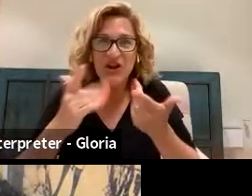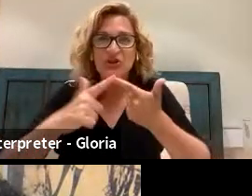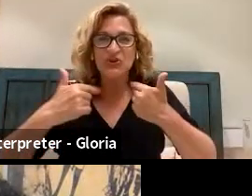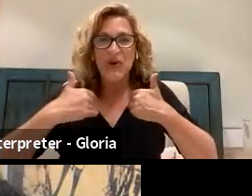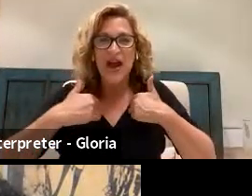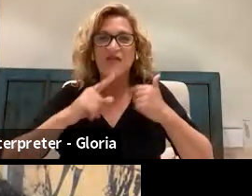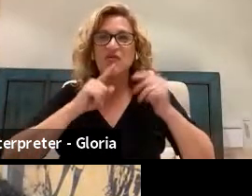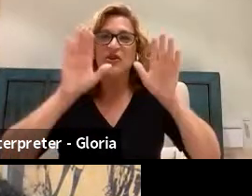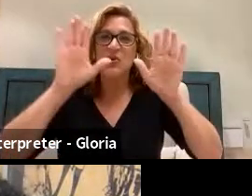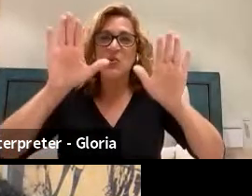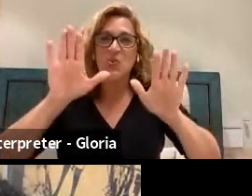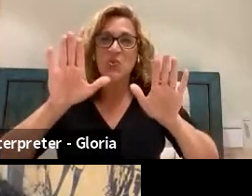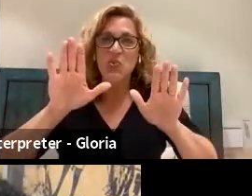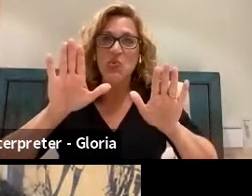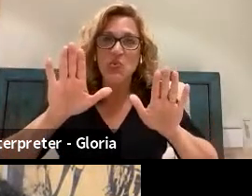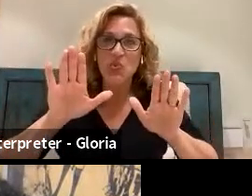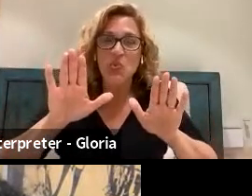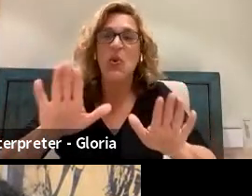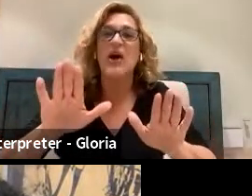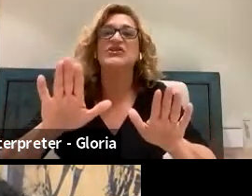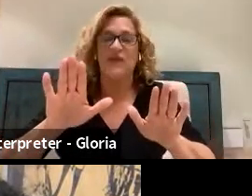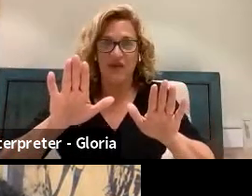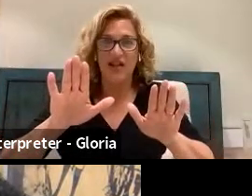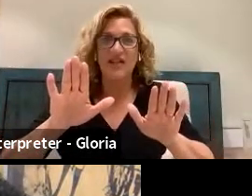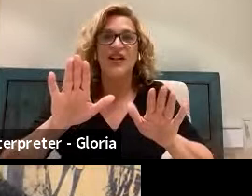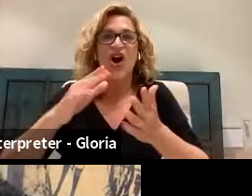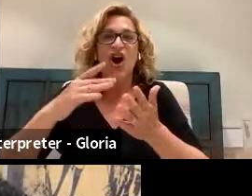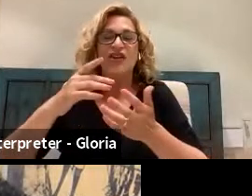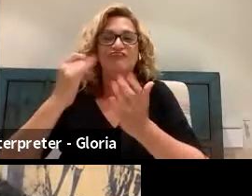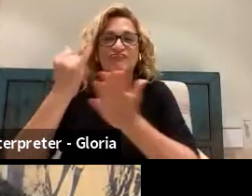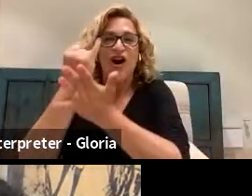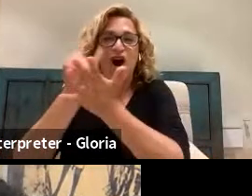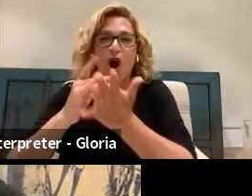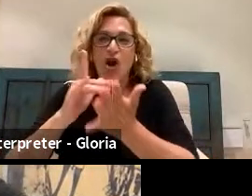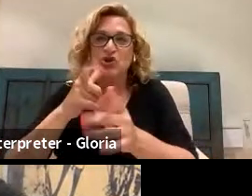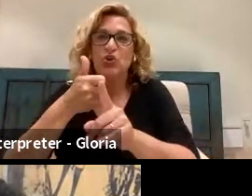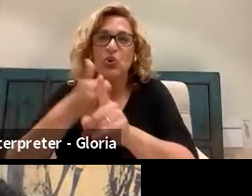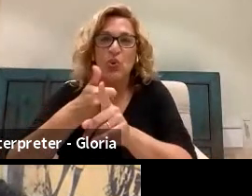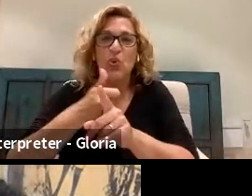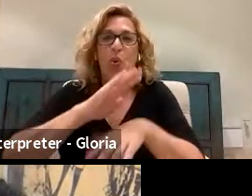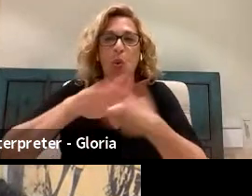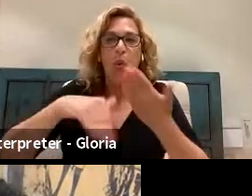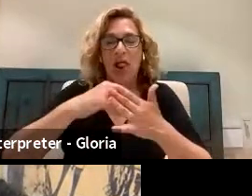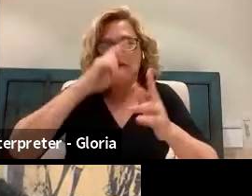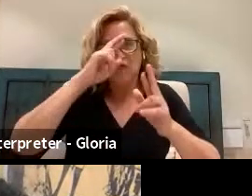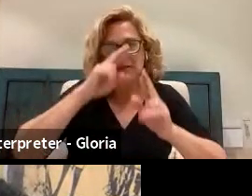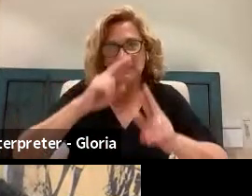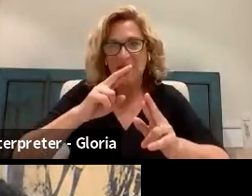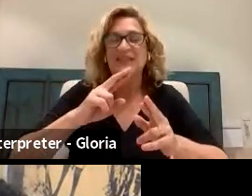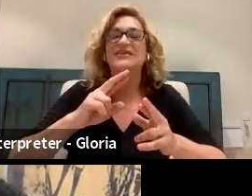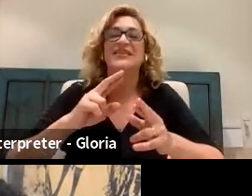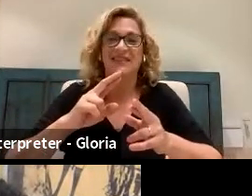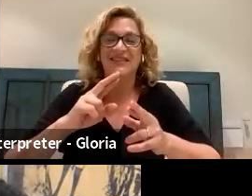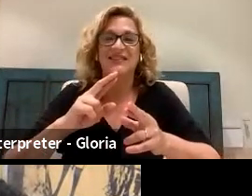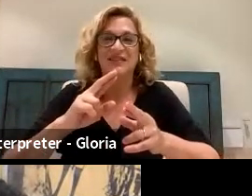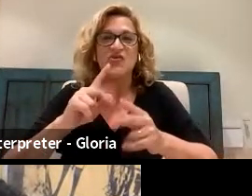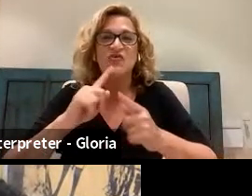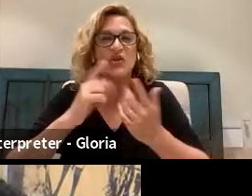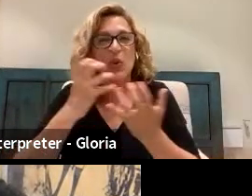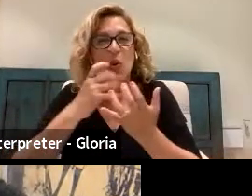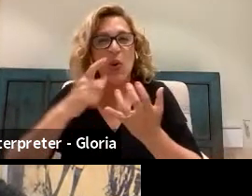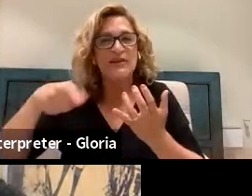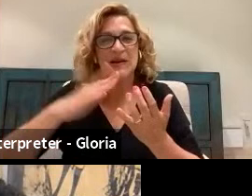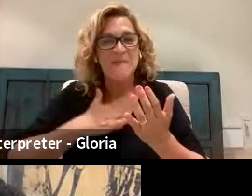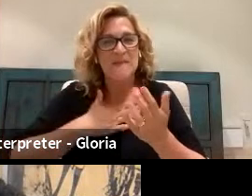wonderful conversation with artists who I not only respect, but artists who are also my friends. And I